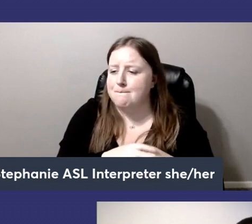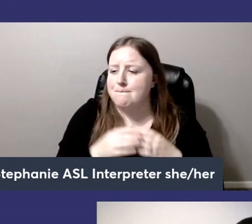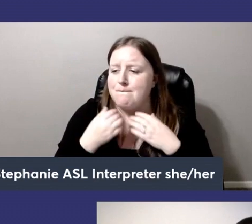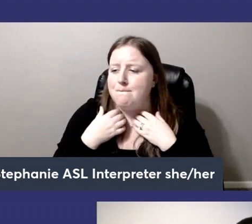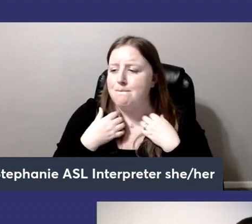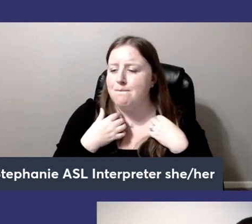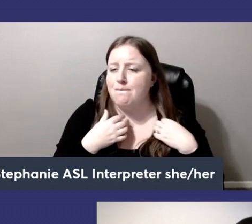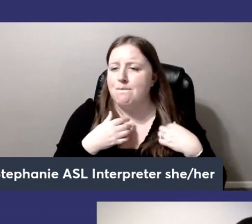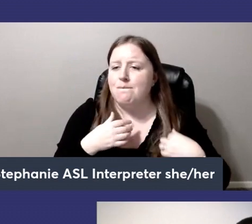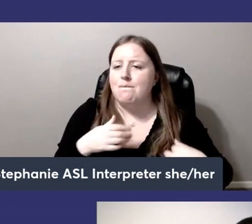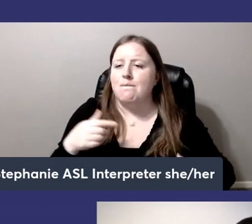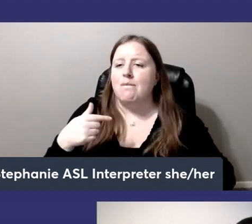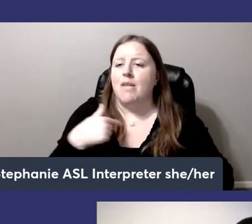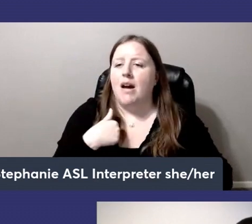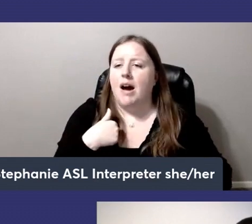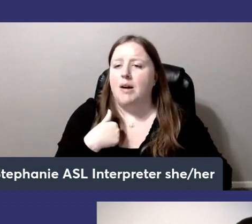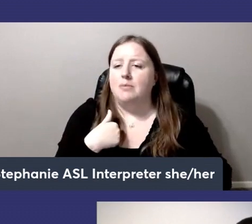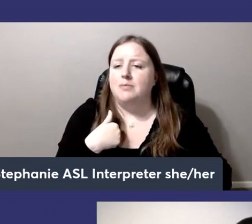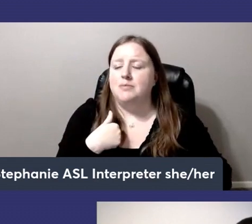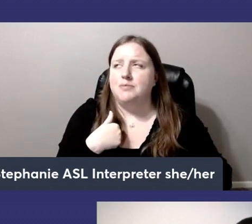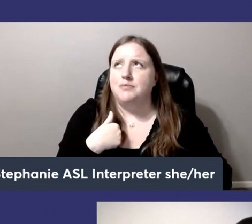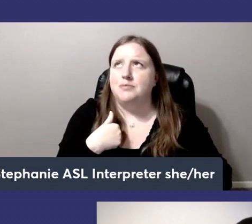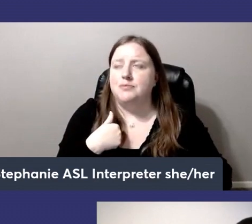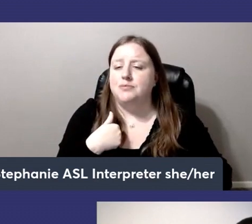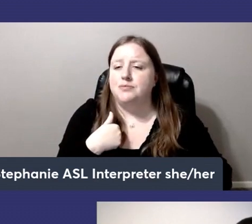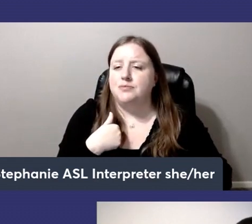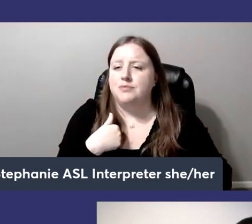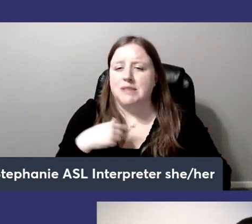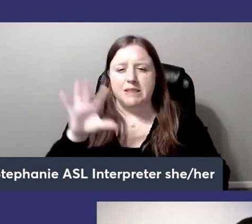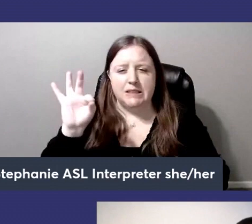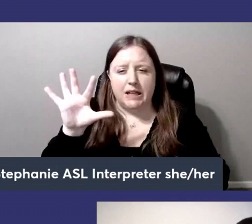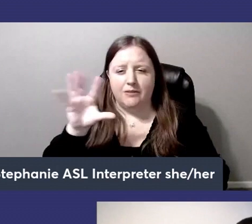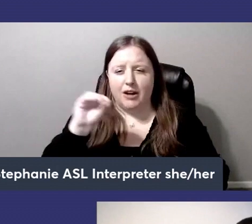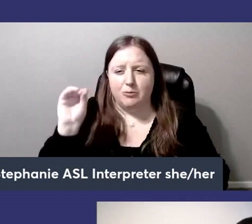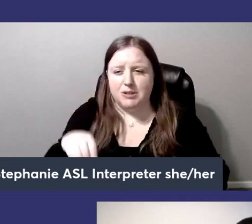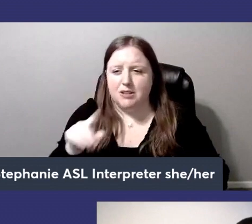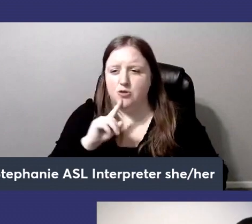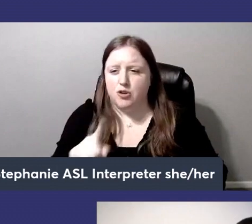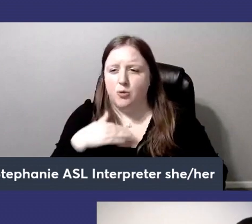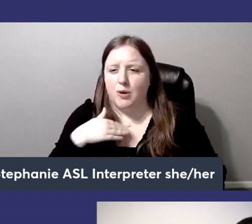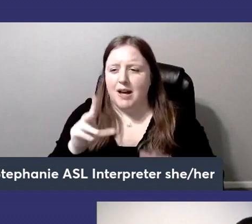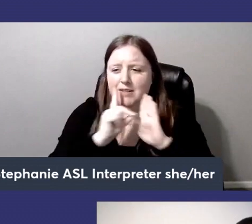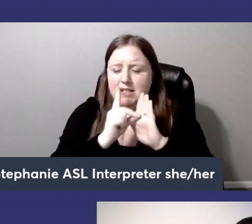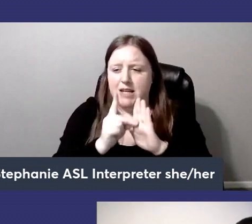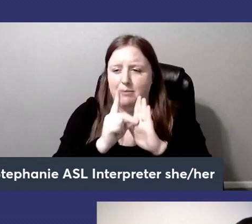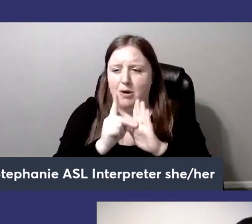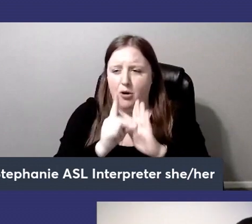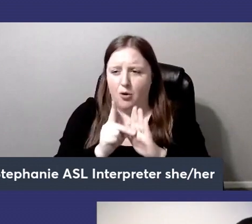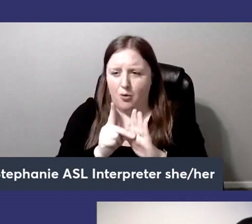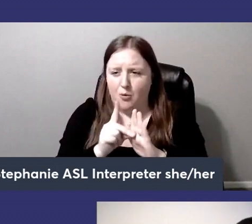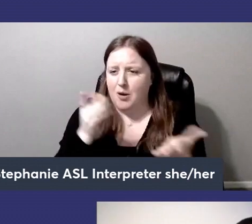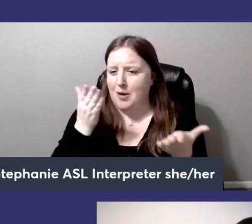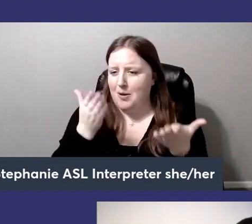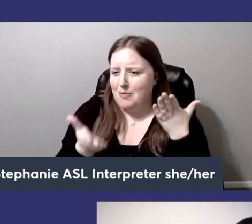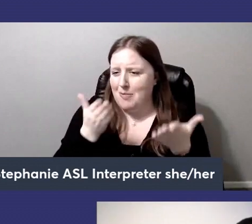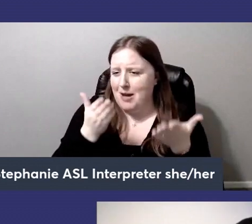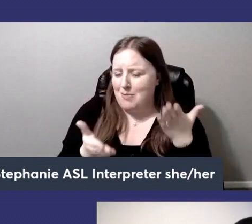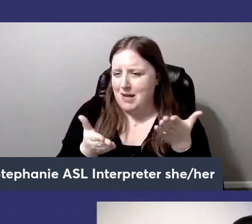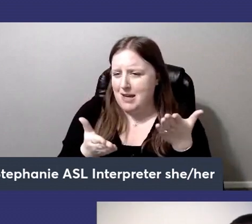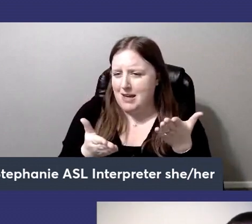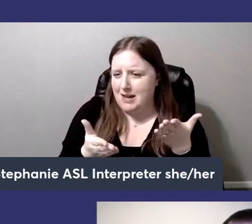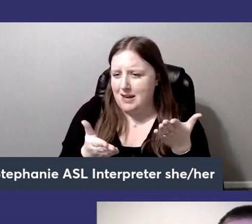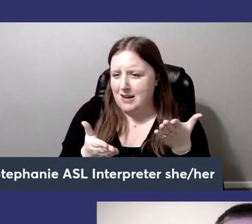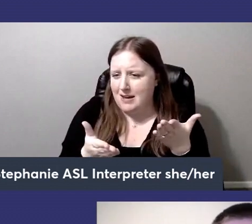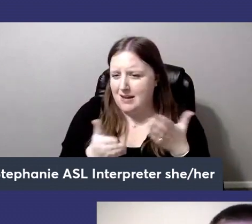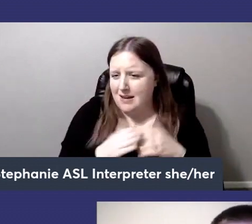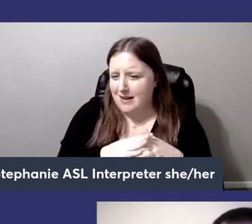I am like 95% sure there is a demo, and maybe this is something that